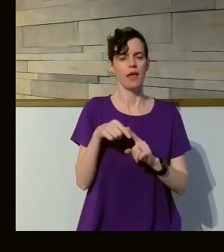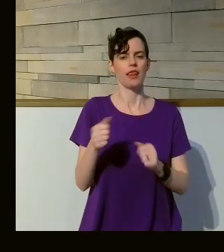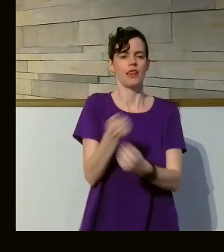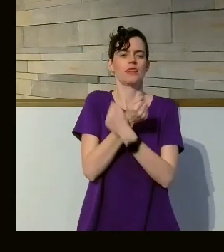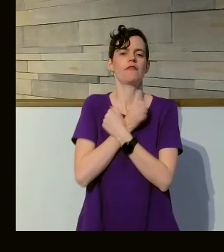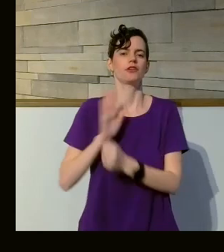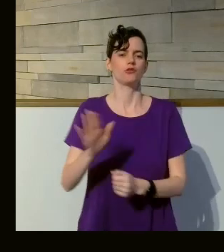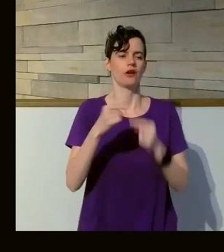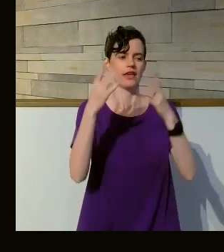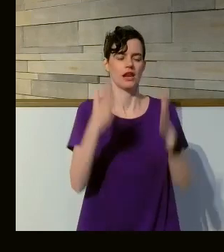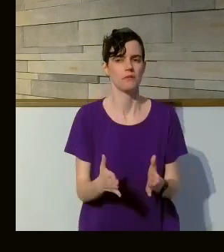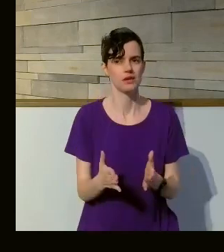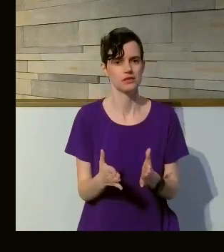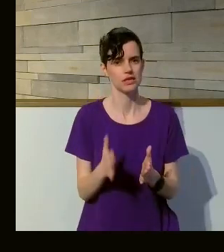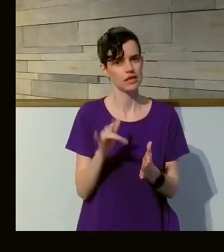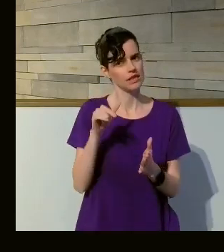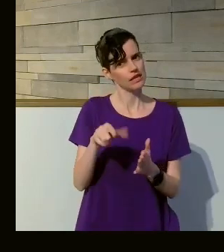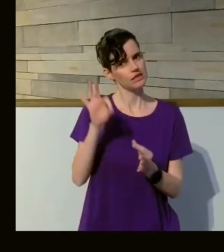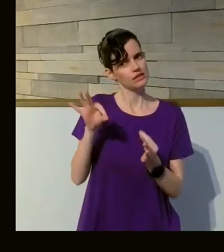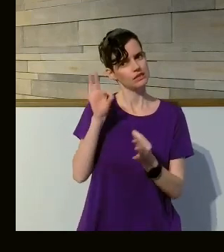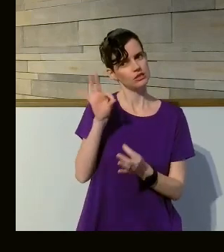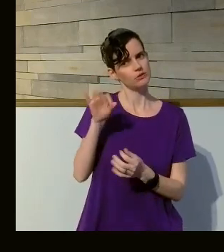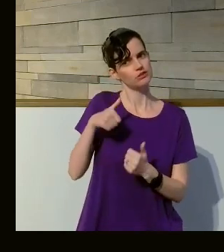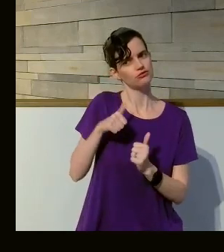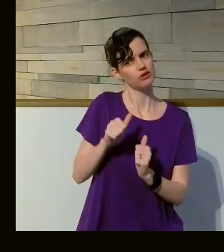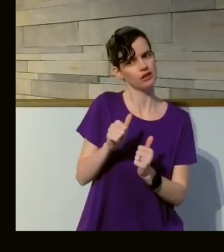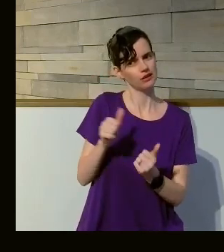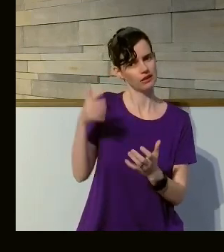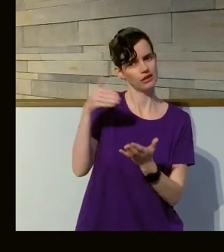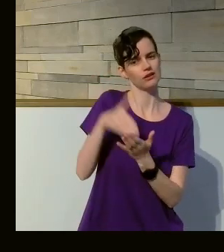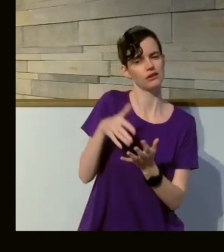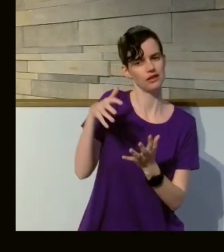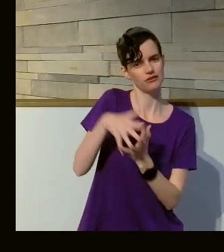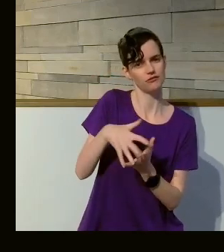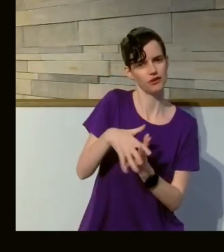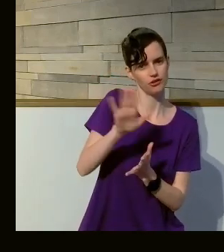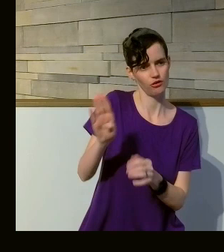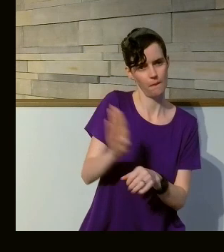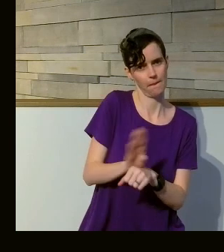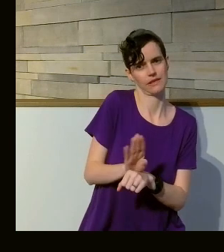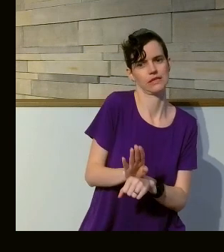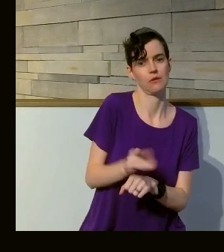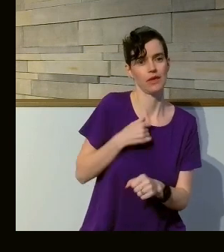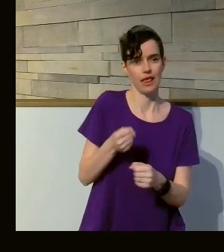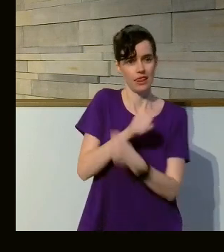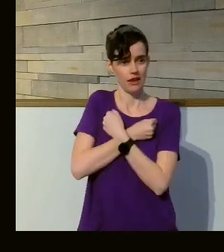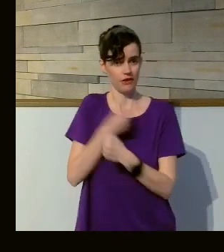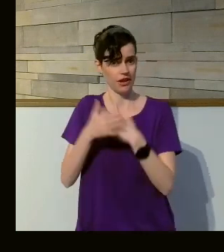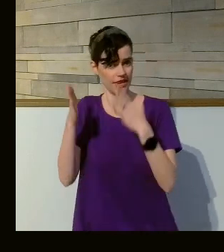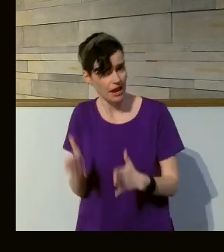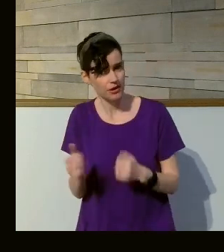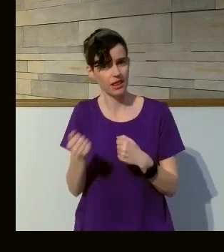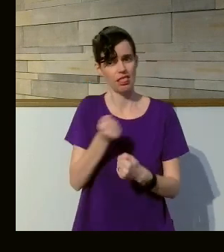is whenever the sermons start to meddle into your business just a bit. Because we all can love our neighbors, we can even love acquaintances, but